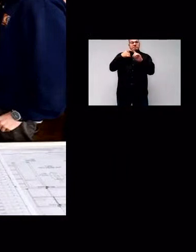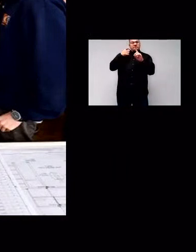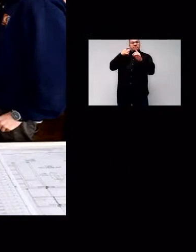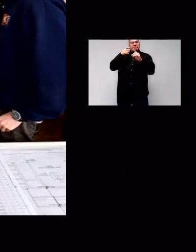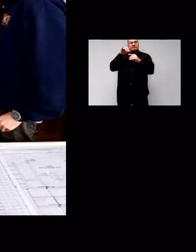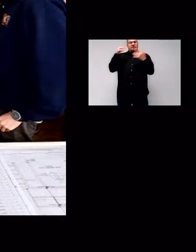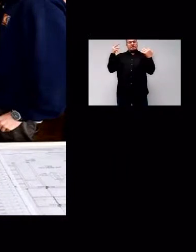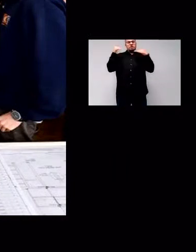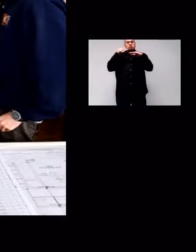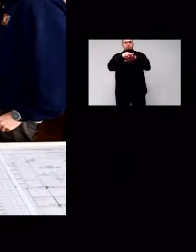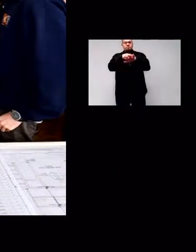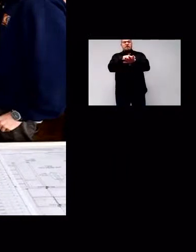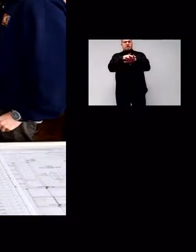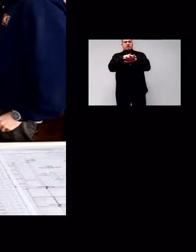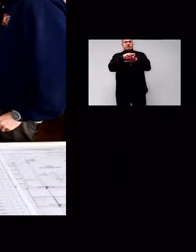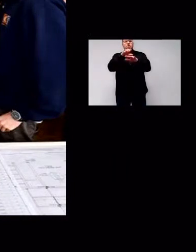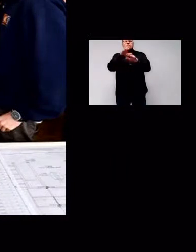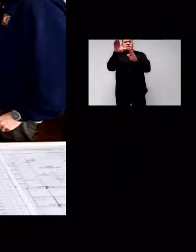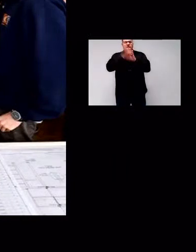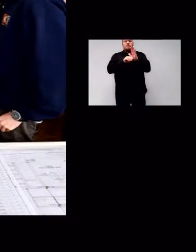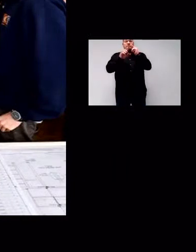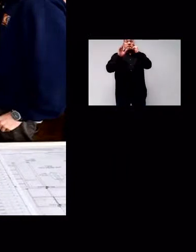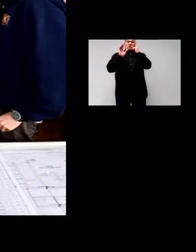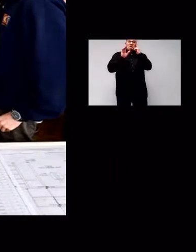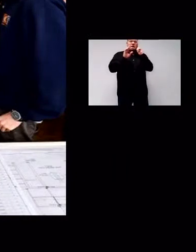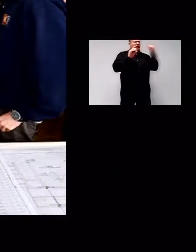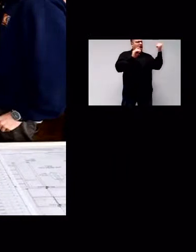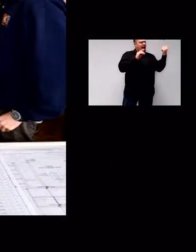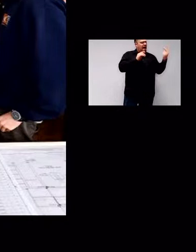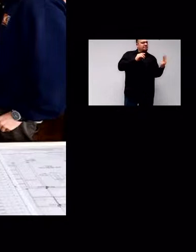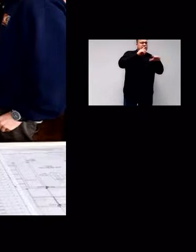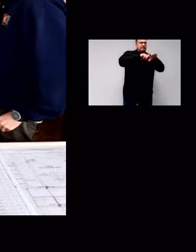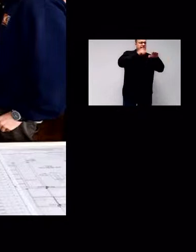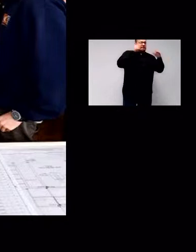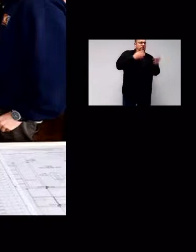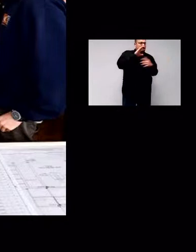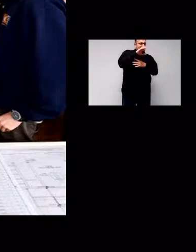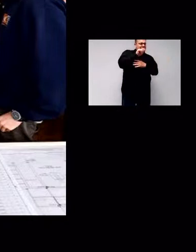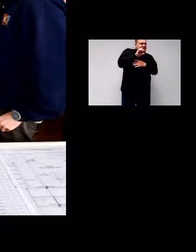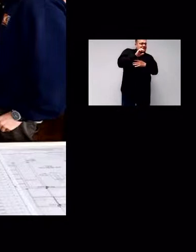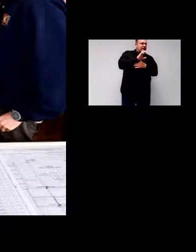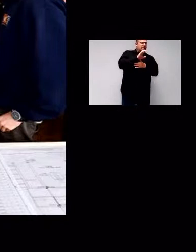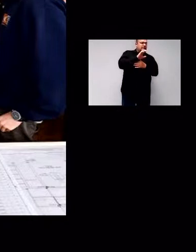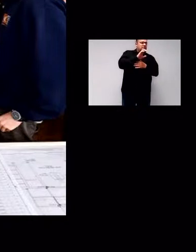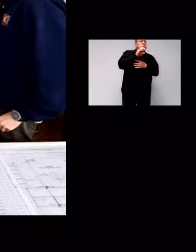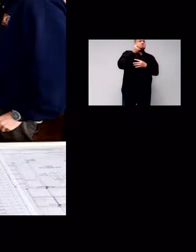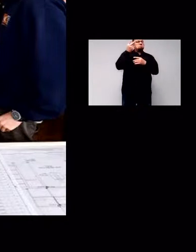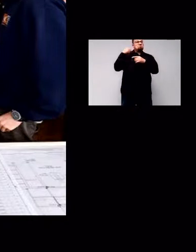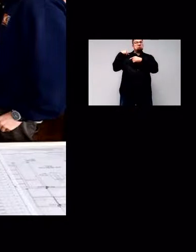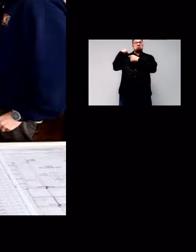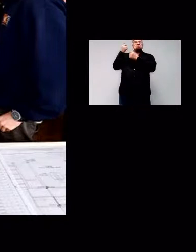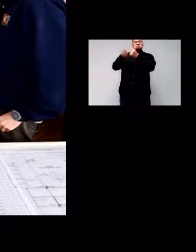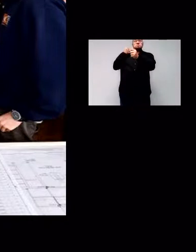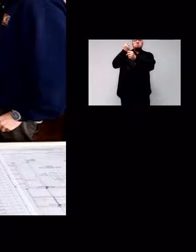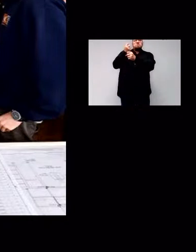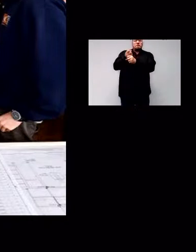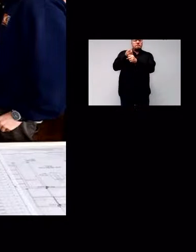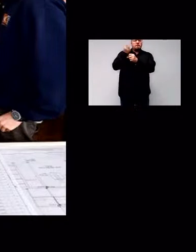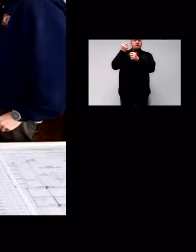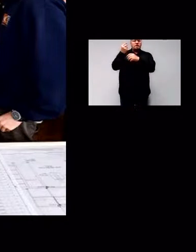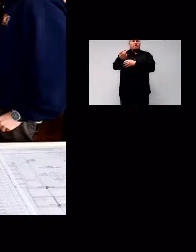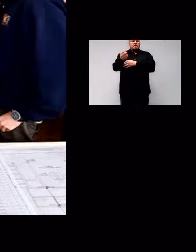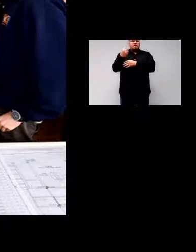academics. Because students are spending half of their time here on our campus for the last 2 years of their high school career, we have to give them half